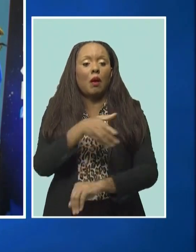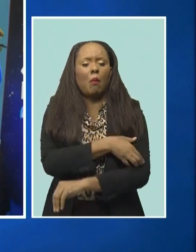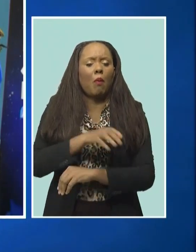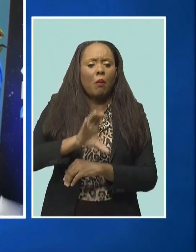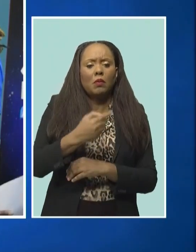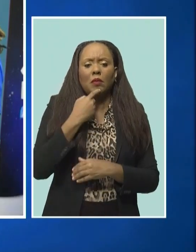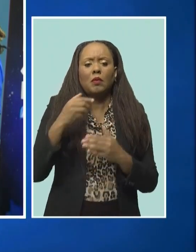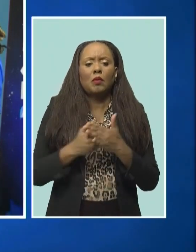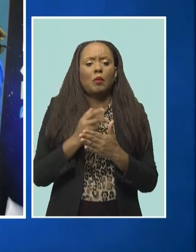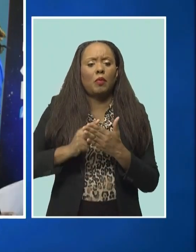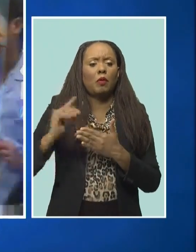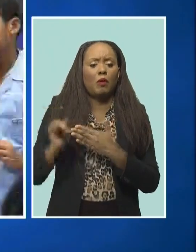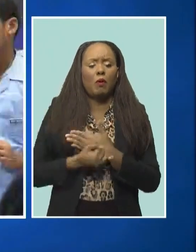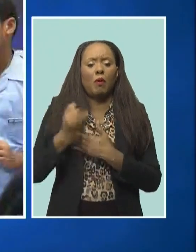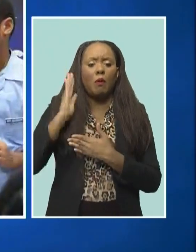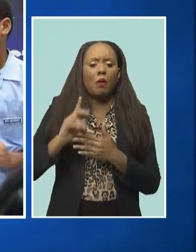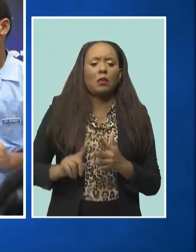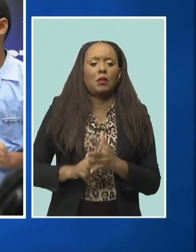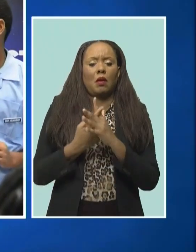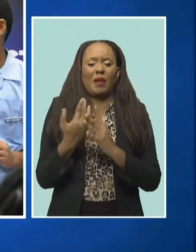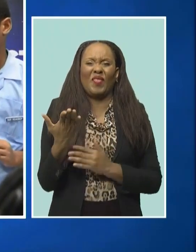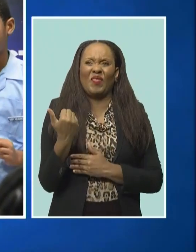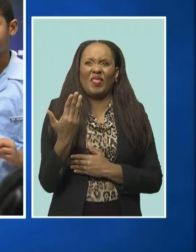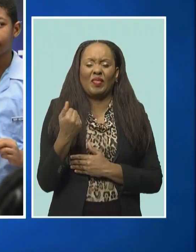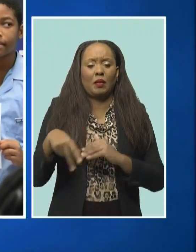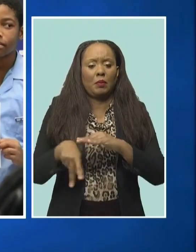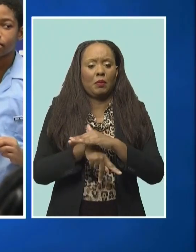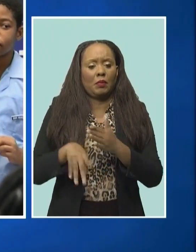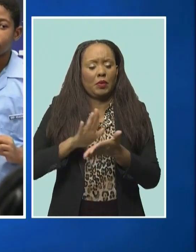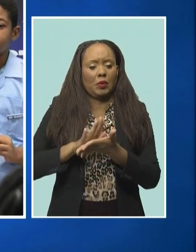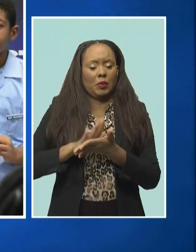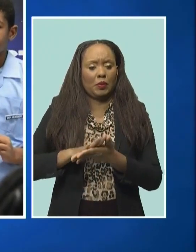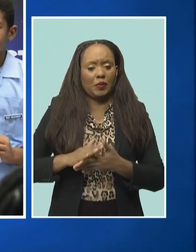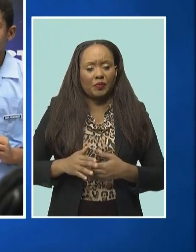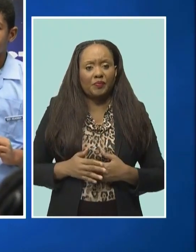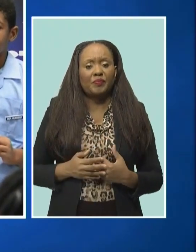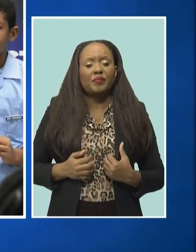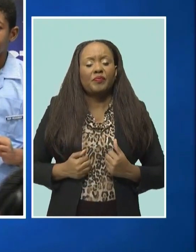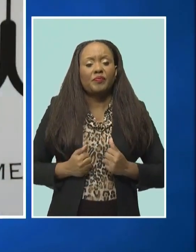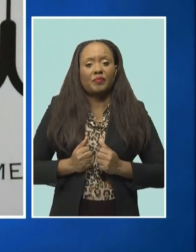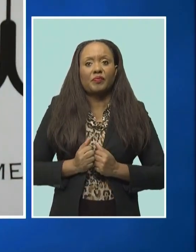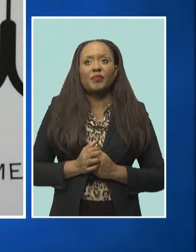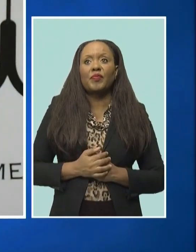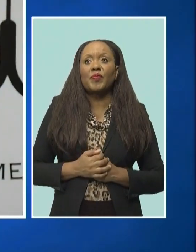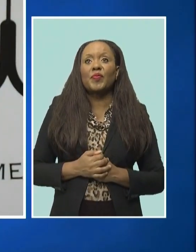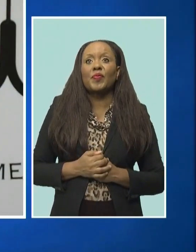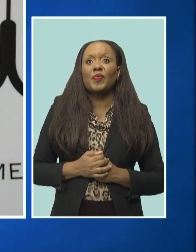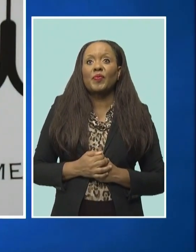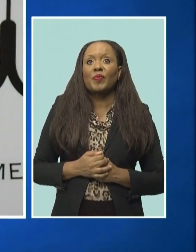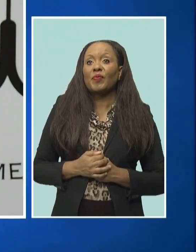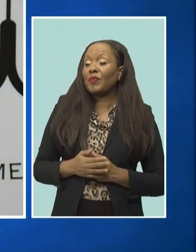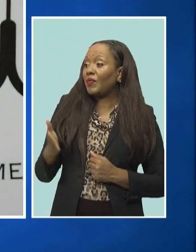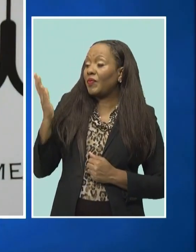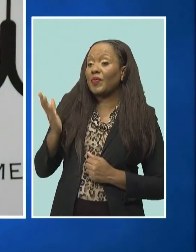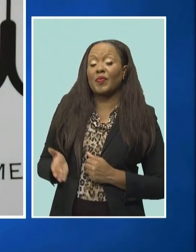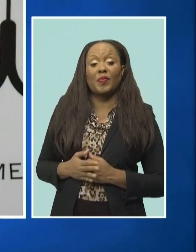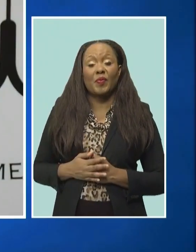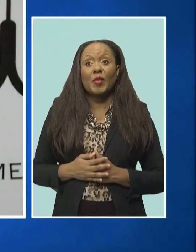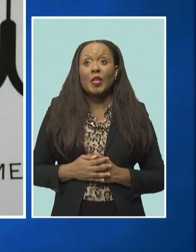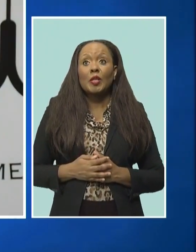going forward, President Reeves says the club will be seeking to boost membership and host more hands-on projects.